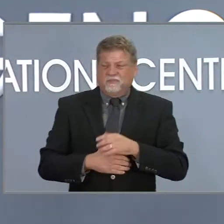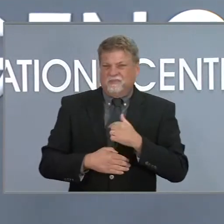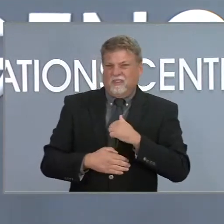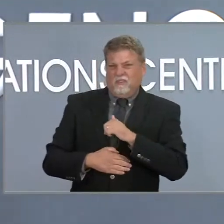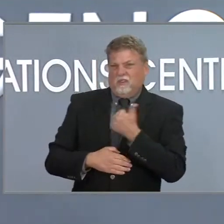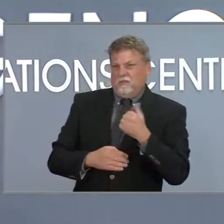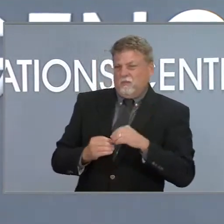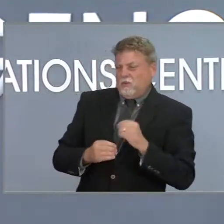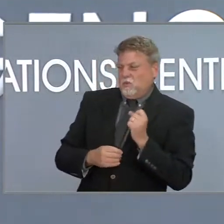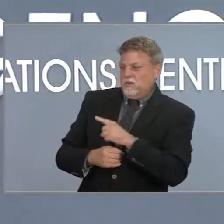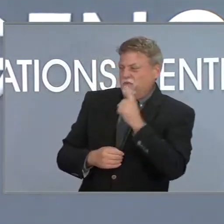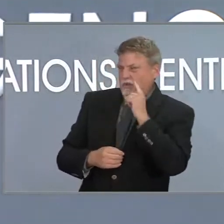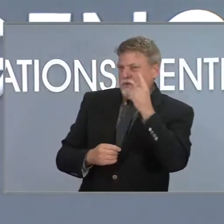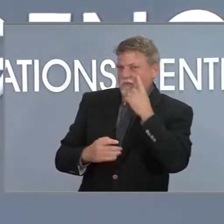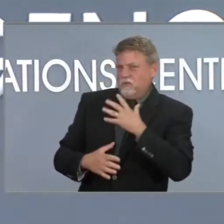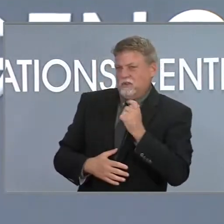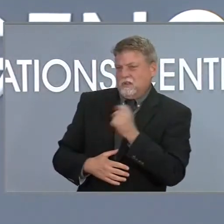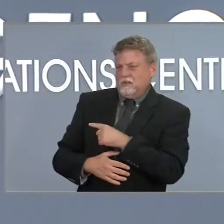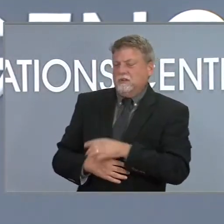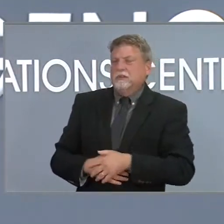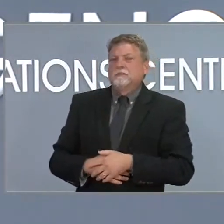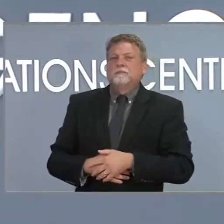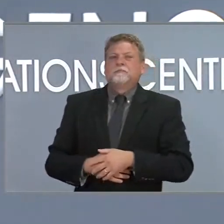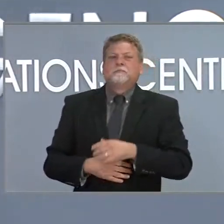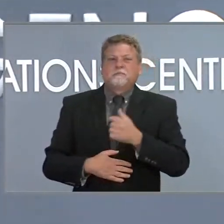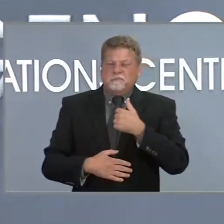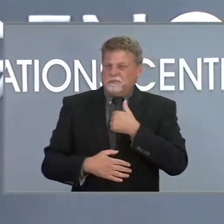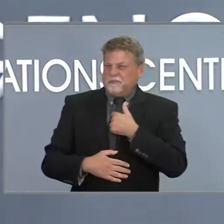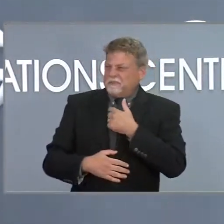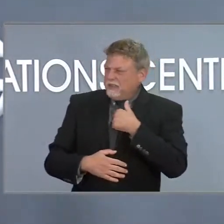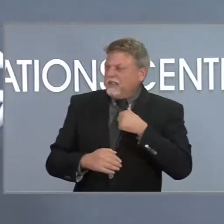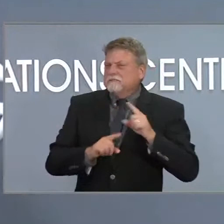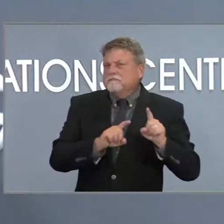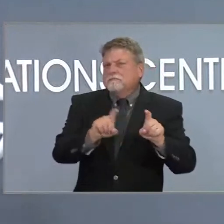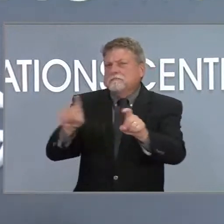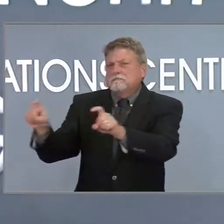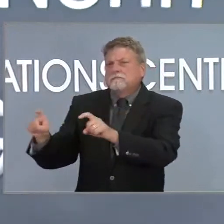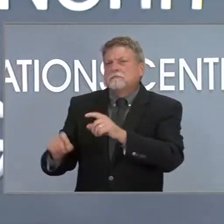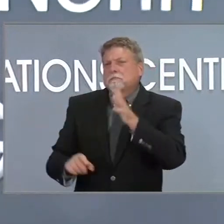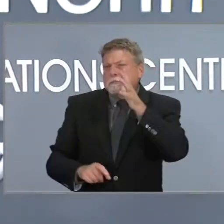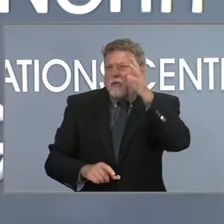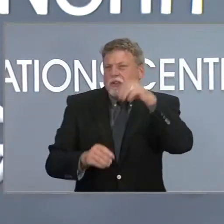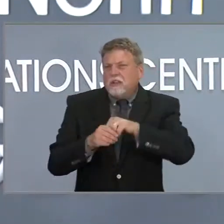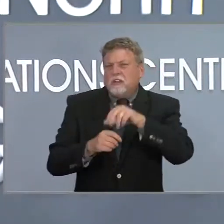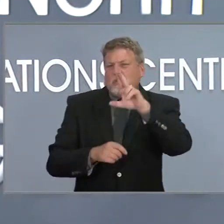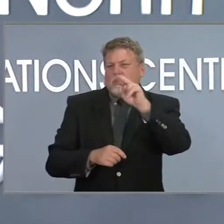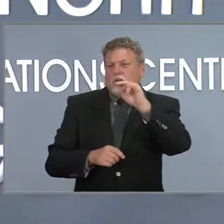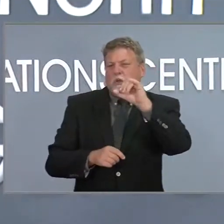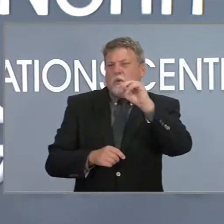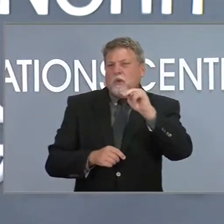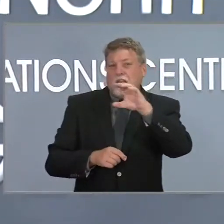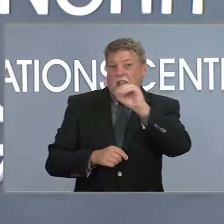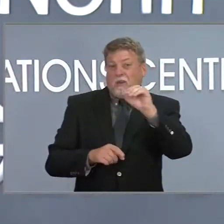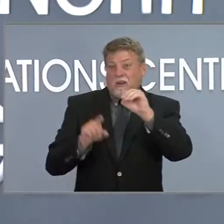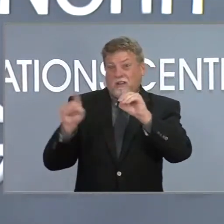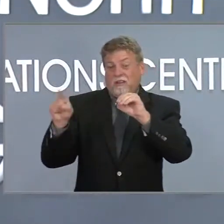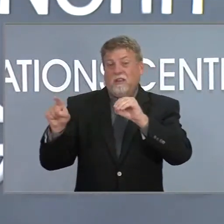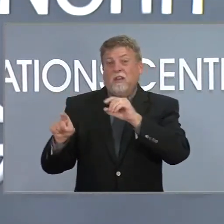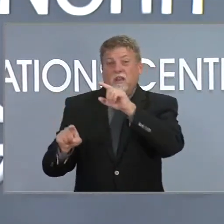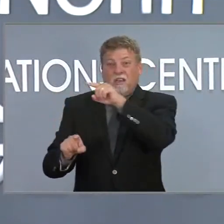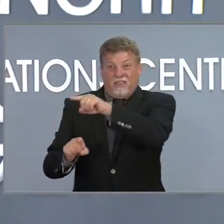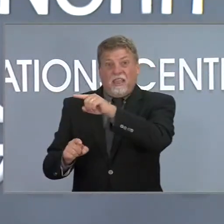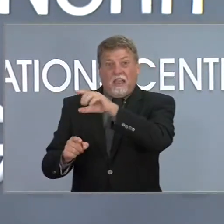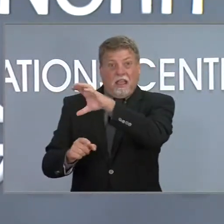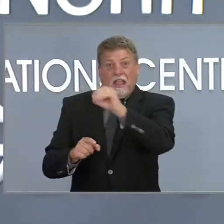quick. I've spoken with parents in Union County where last week 1 in 8 kids were under